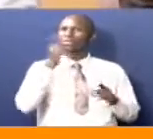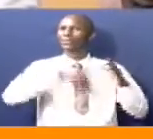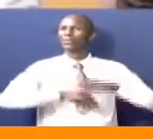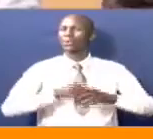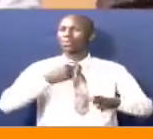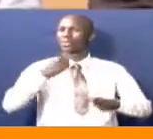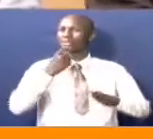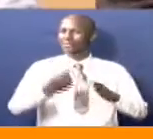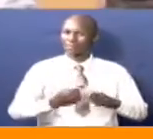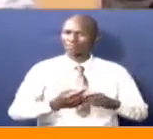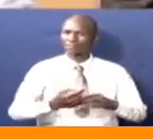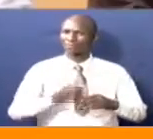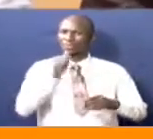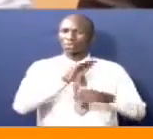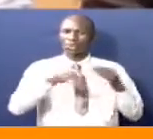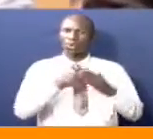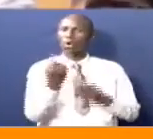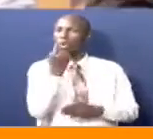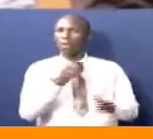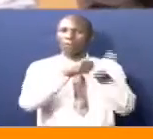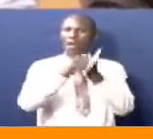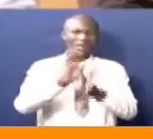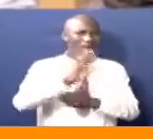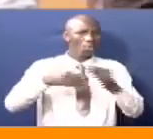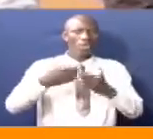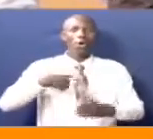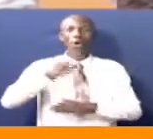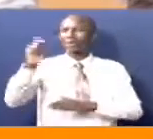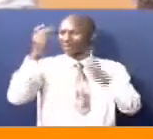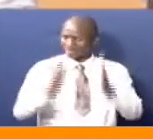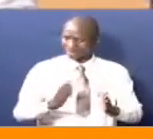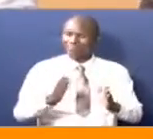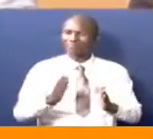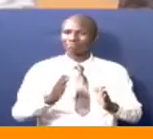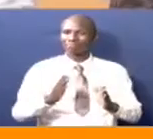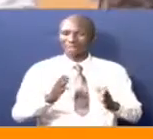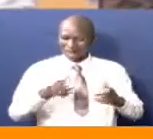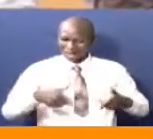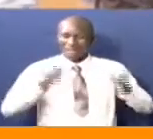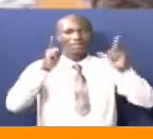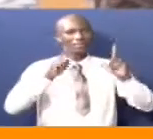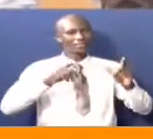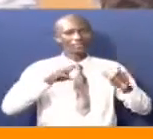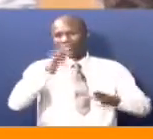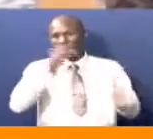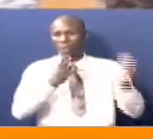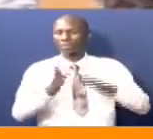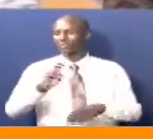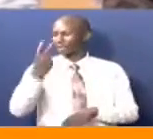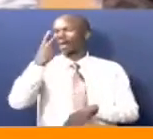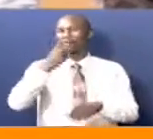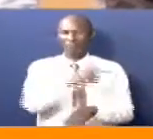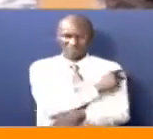We are saying that not only for Makueni, but as Kenyans, let's take the opportunity, let's get the second